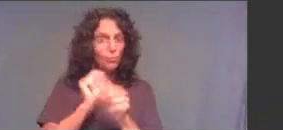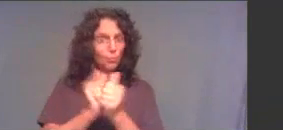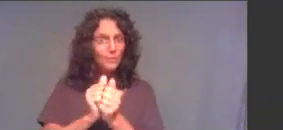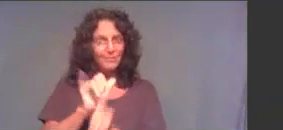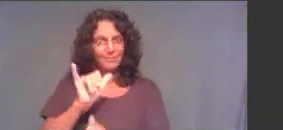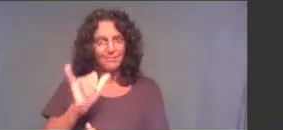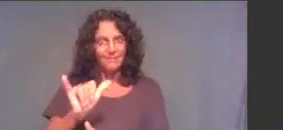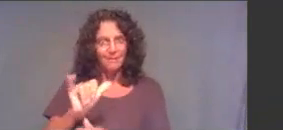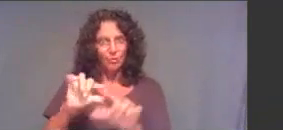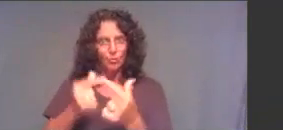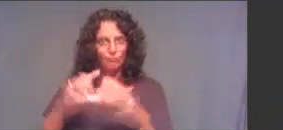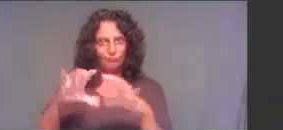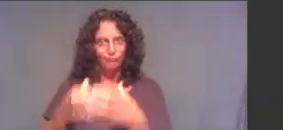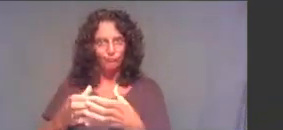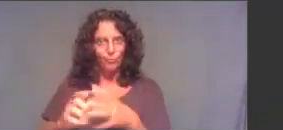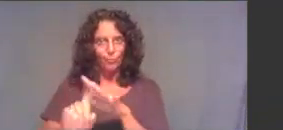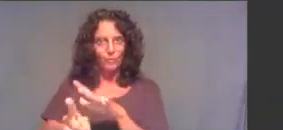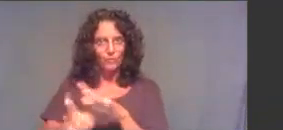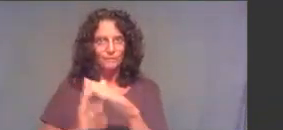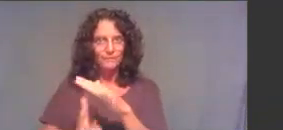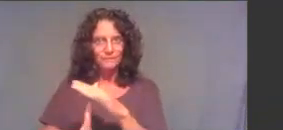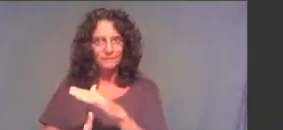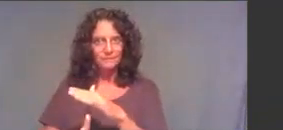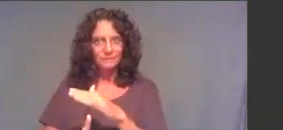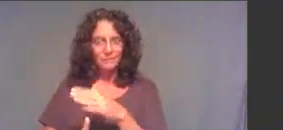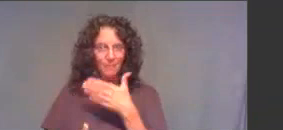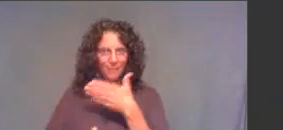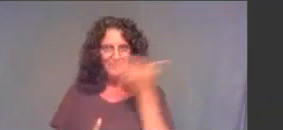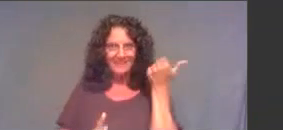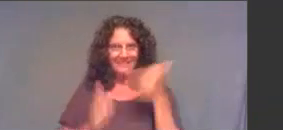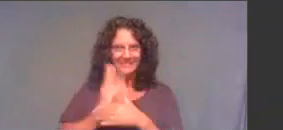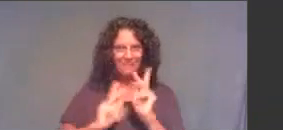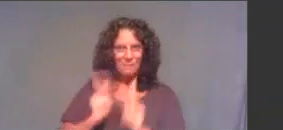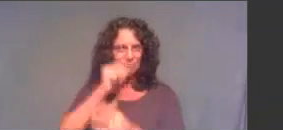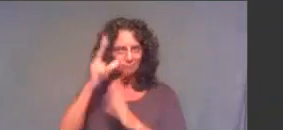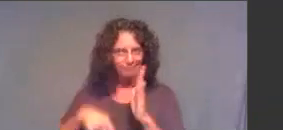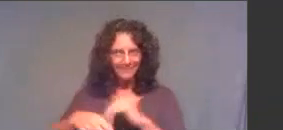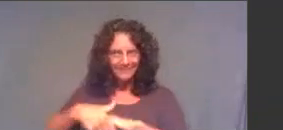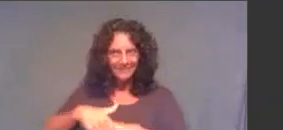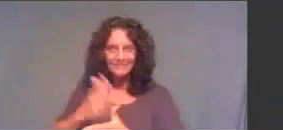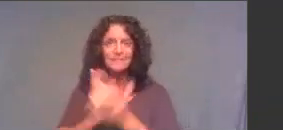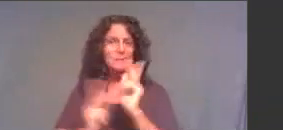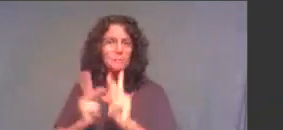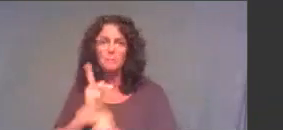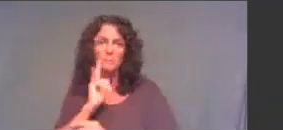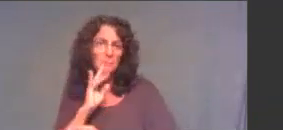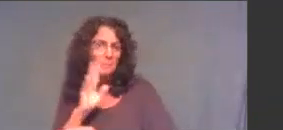really easy to forget that some people don't speak English or some people don't read English. And there's like a